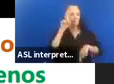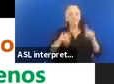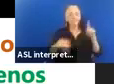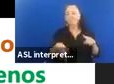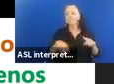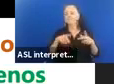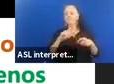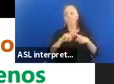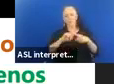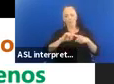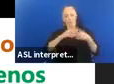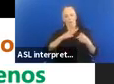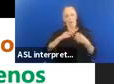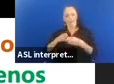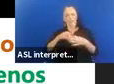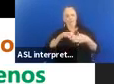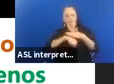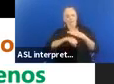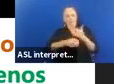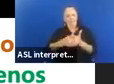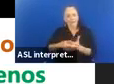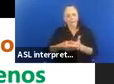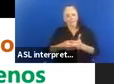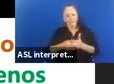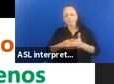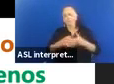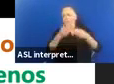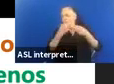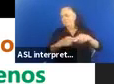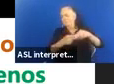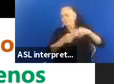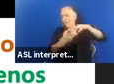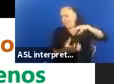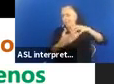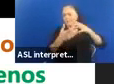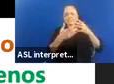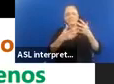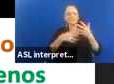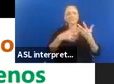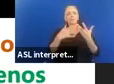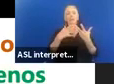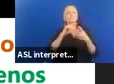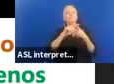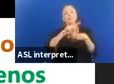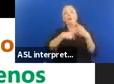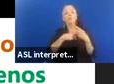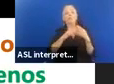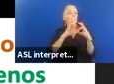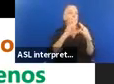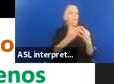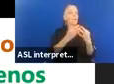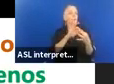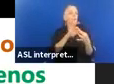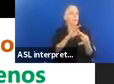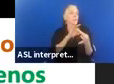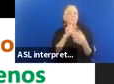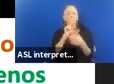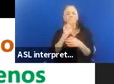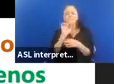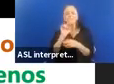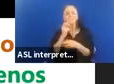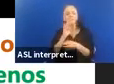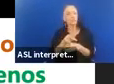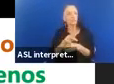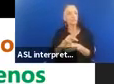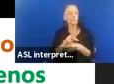kinship, to care systems, to bonding, to affection, and community, right? There's so many different